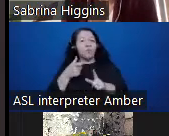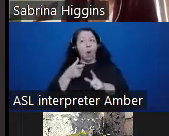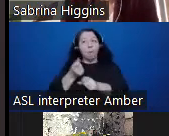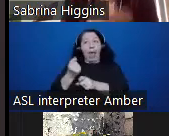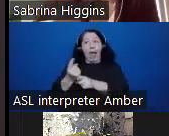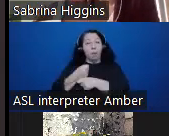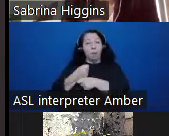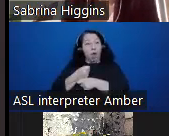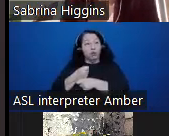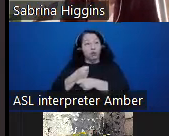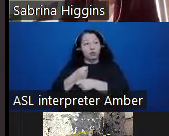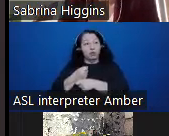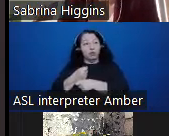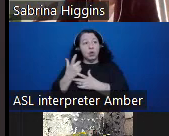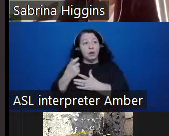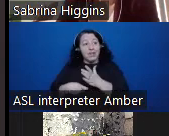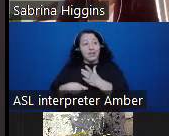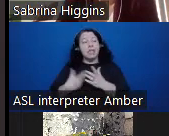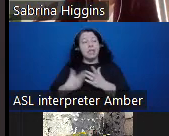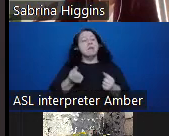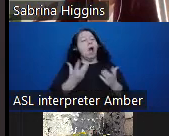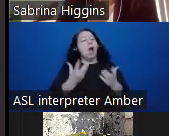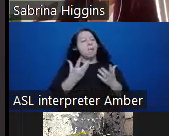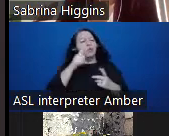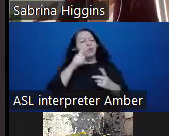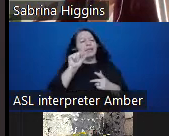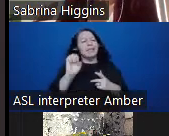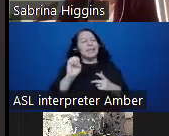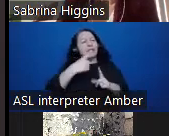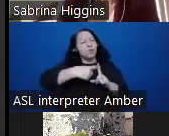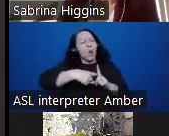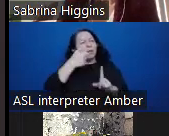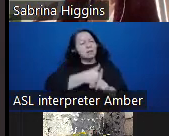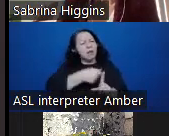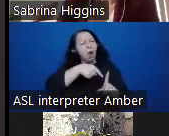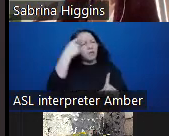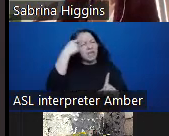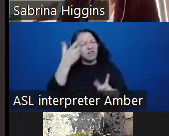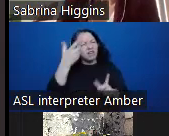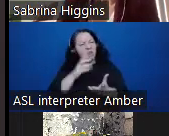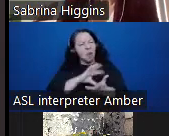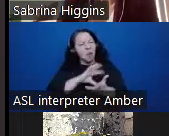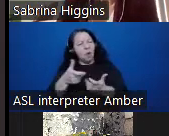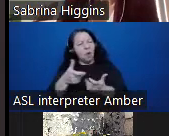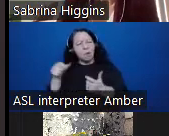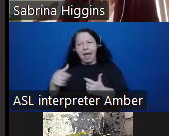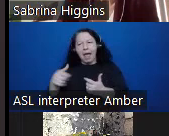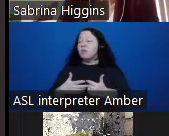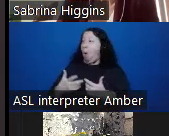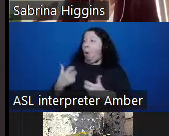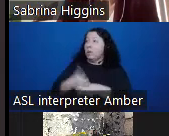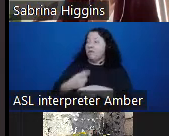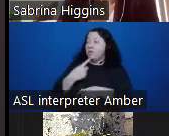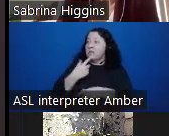rental have been? It's difficult to say. So it's essentially a sort of lease